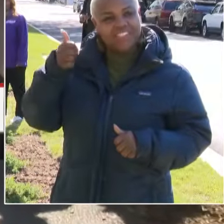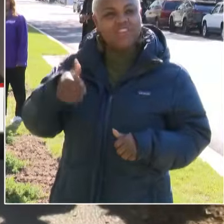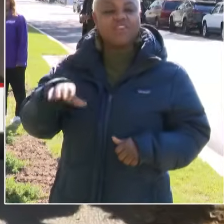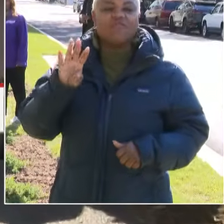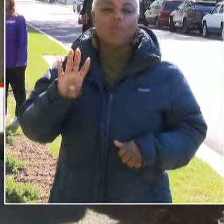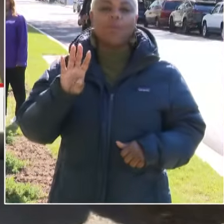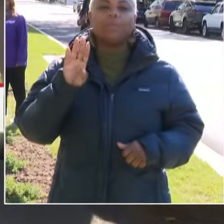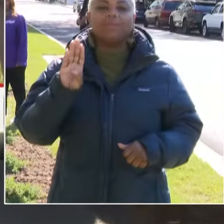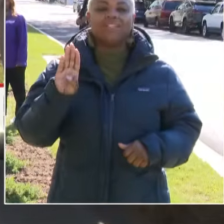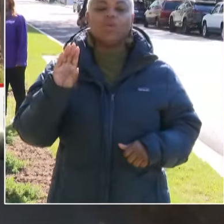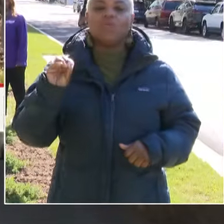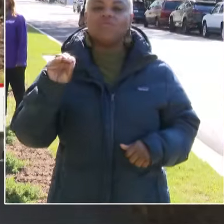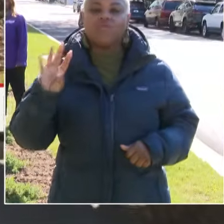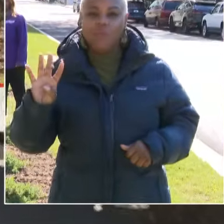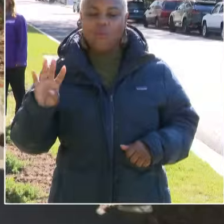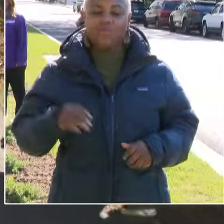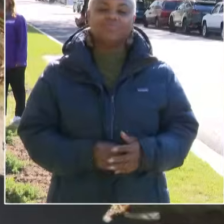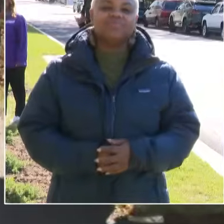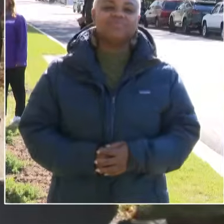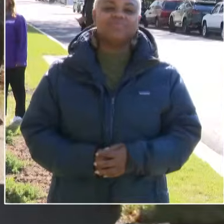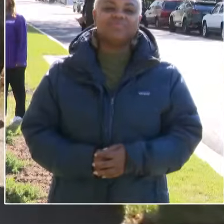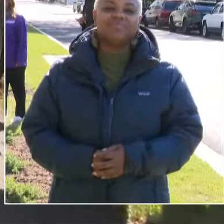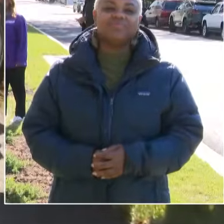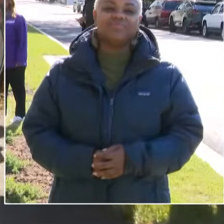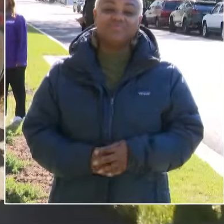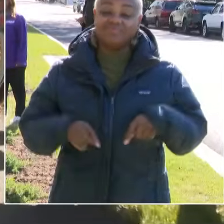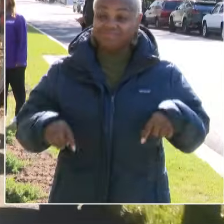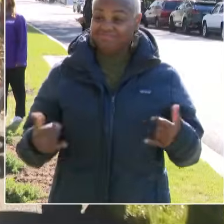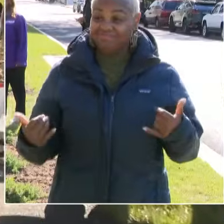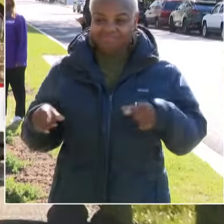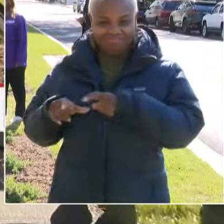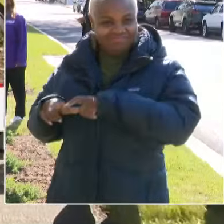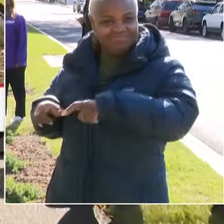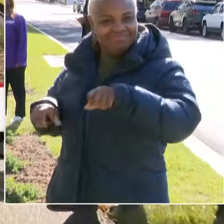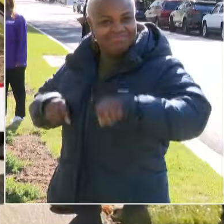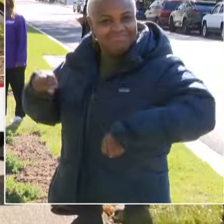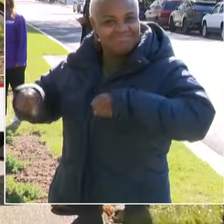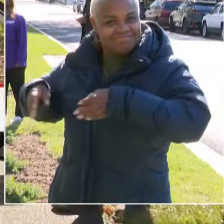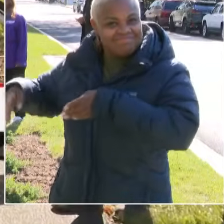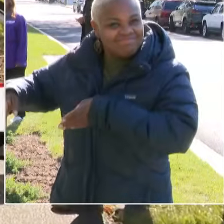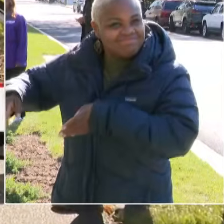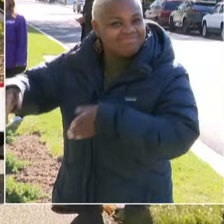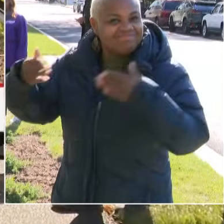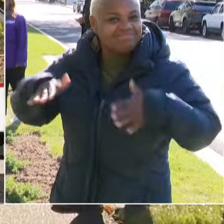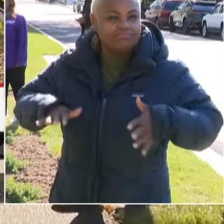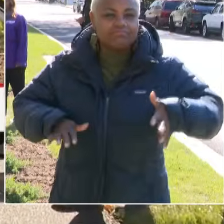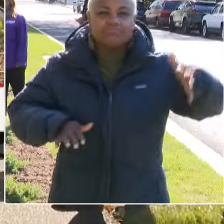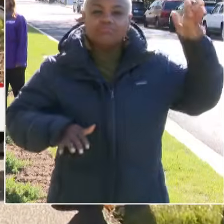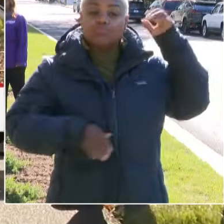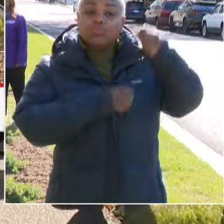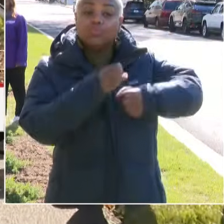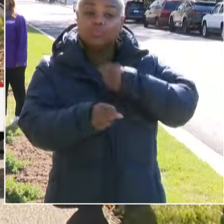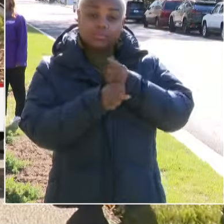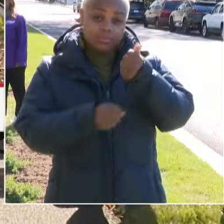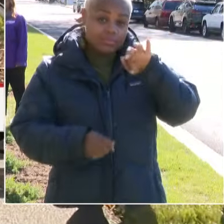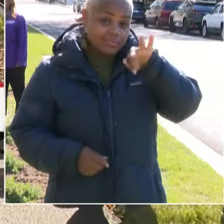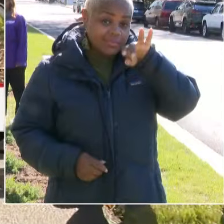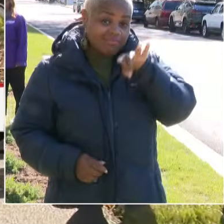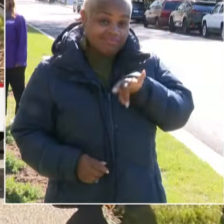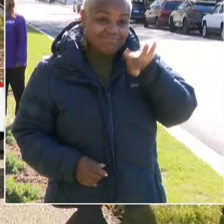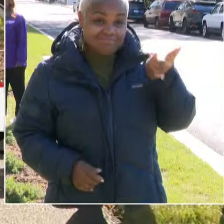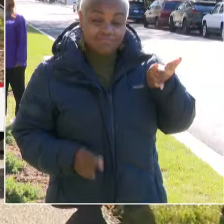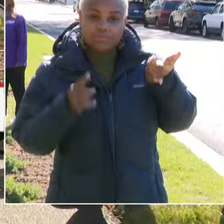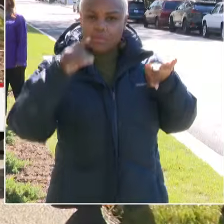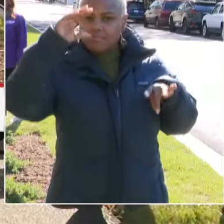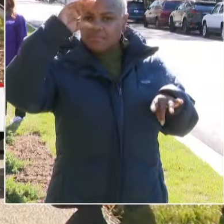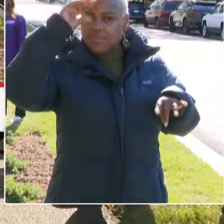Metropolitan Branch Trail, this trail right here, goes back to 1988. That's when a neighbor named Patrick Hare dreamed of a trail that would connect